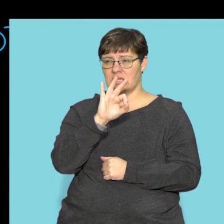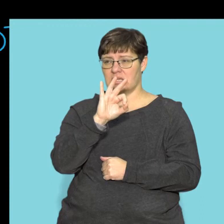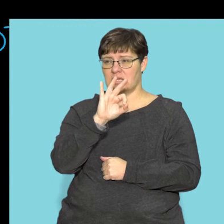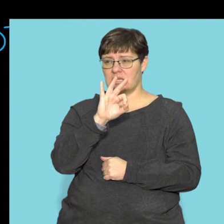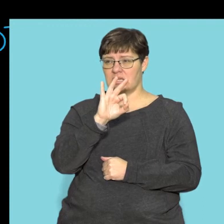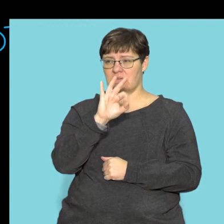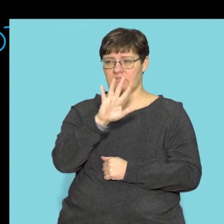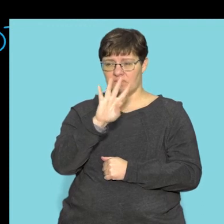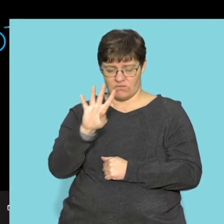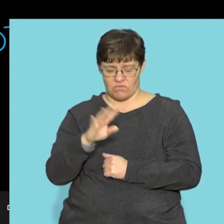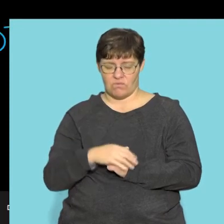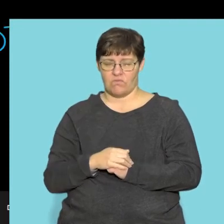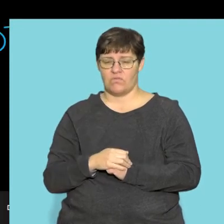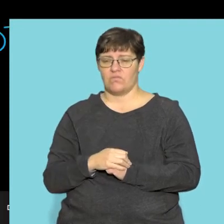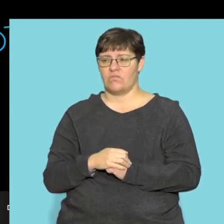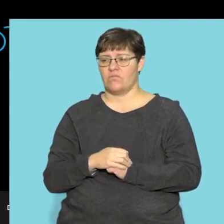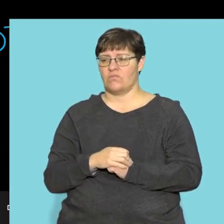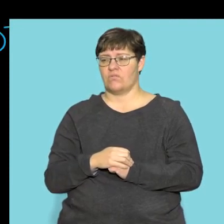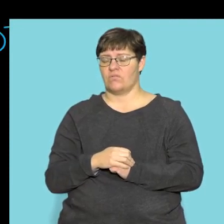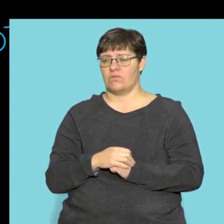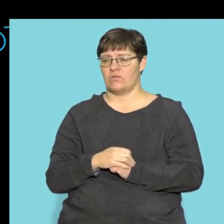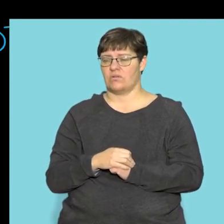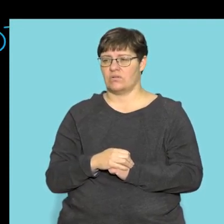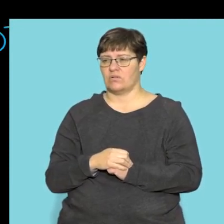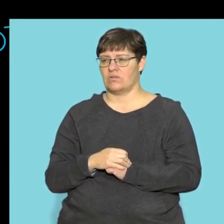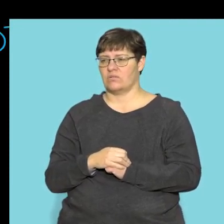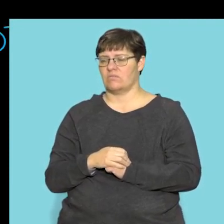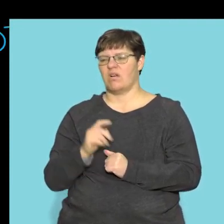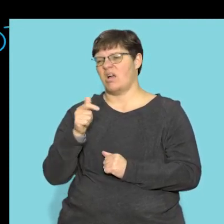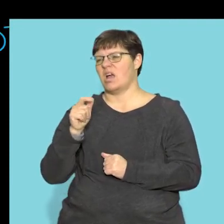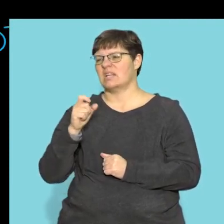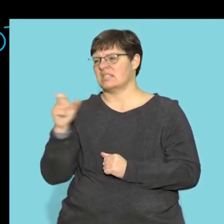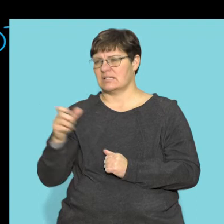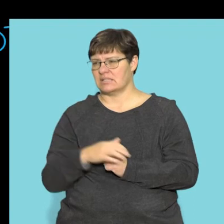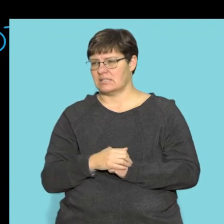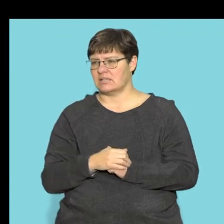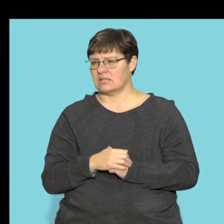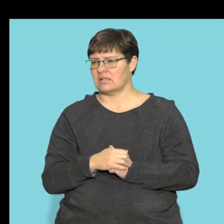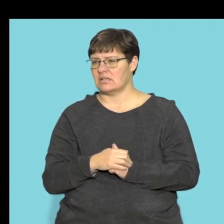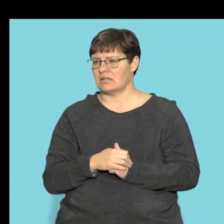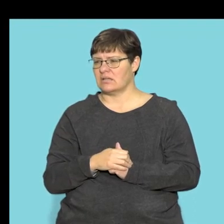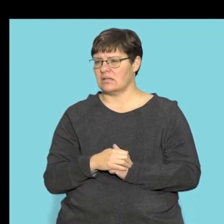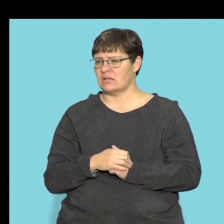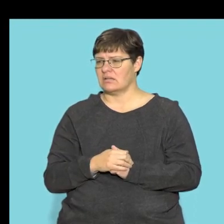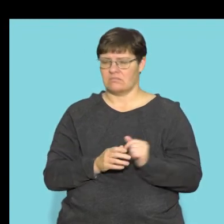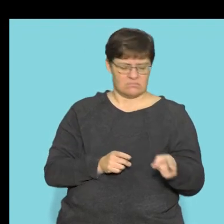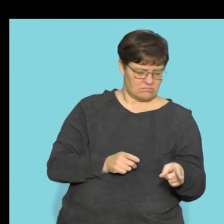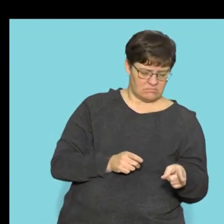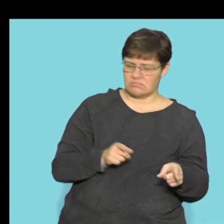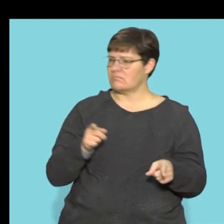6,354. Let's verify. Yes, 354, comma a few cents. So